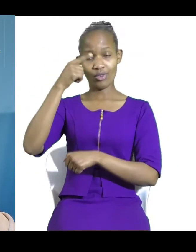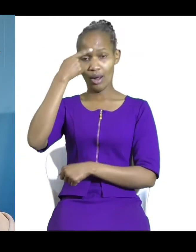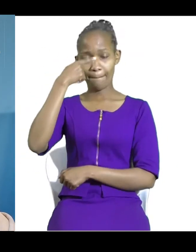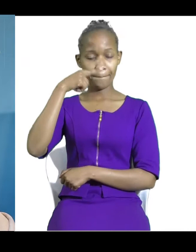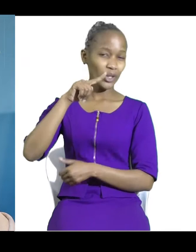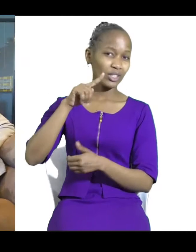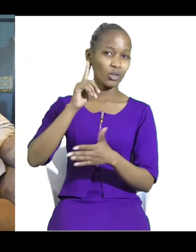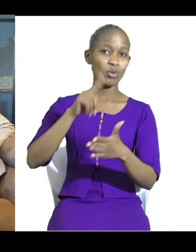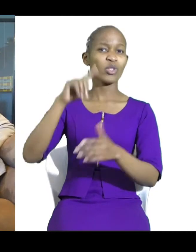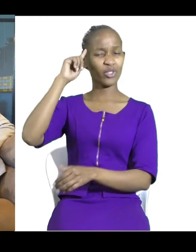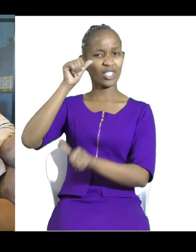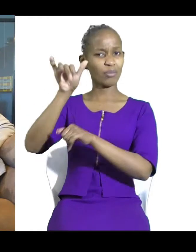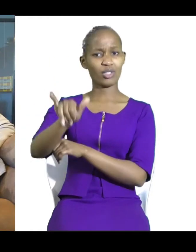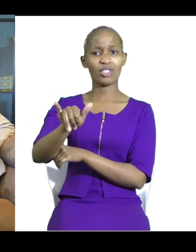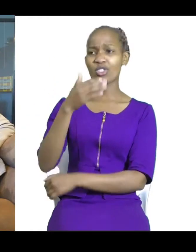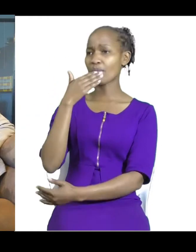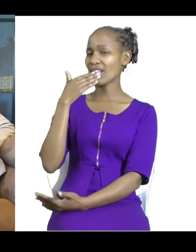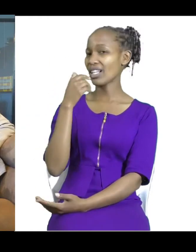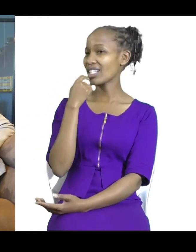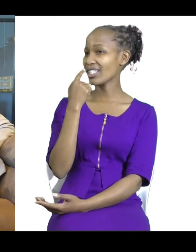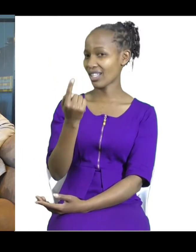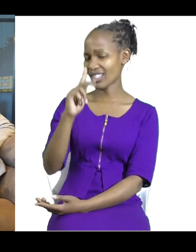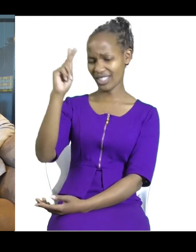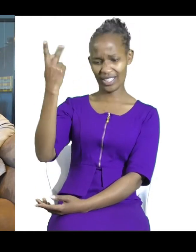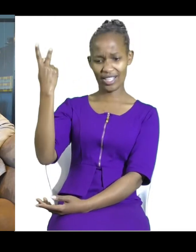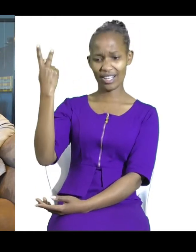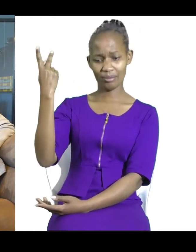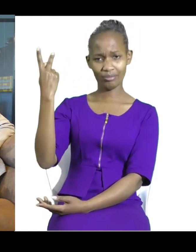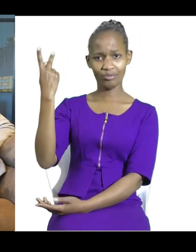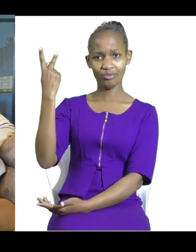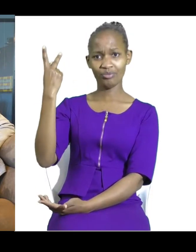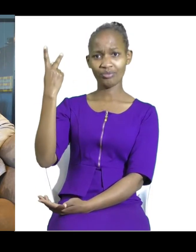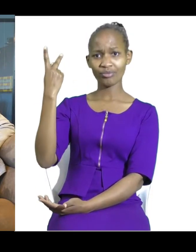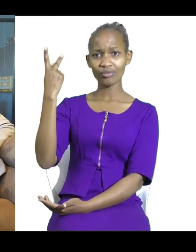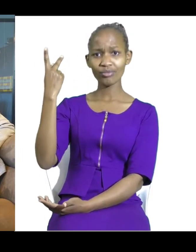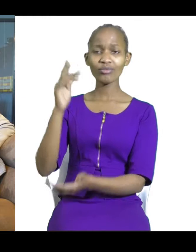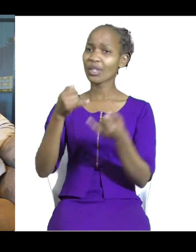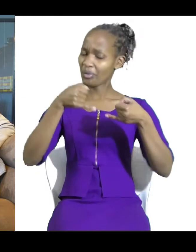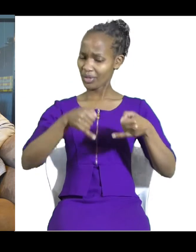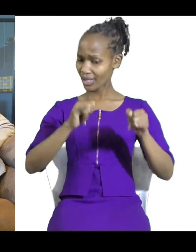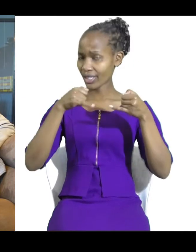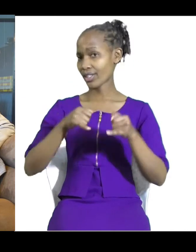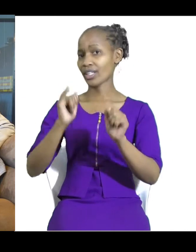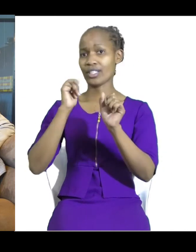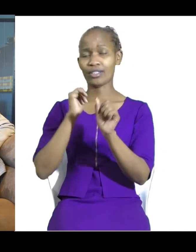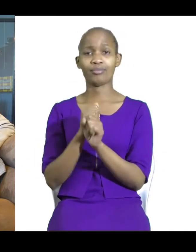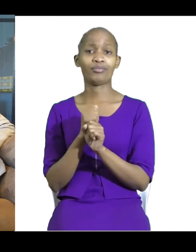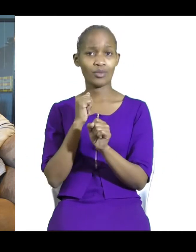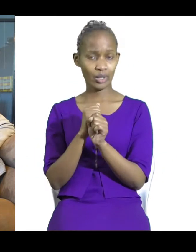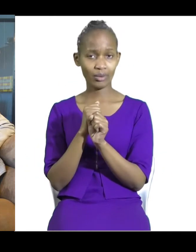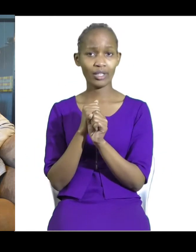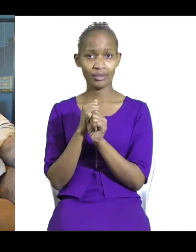perspective would look like. Thank you. I would say that Kenya, we've done a lot of strides